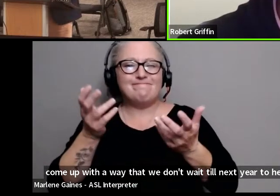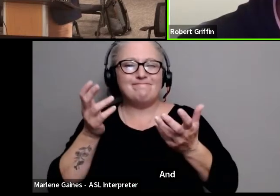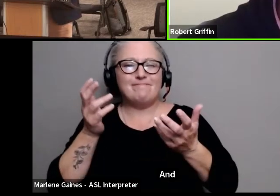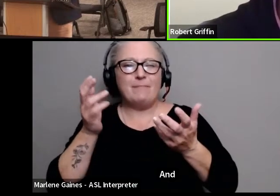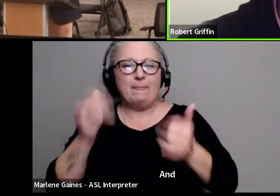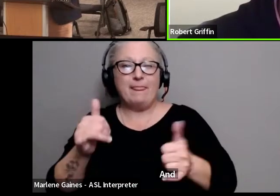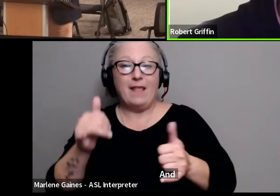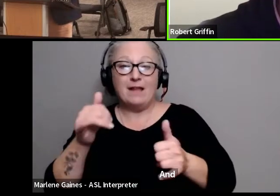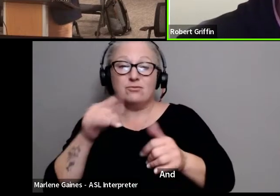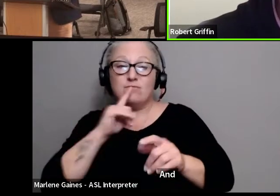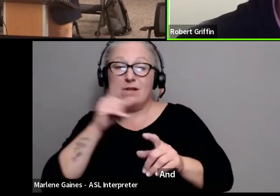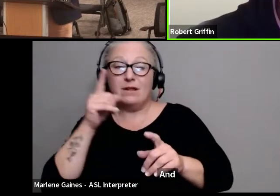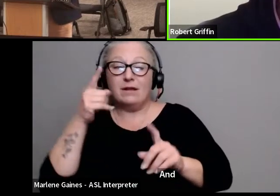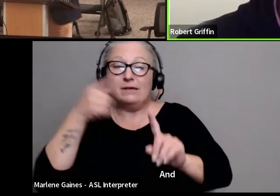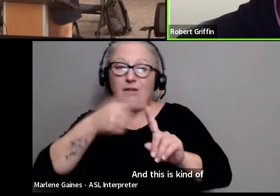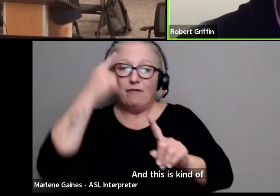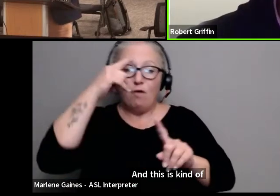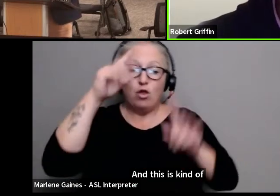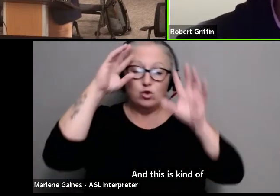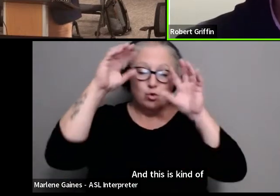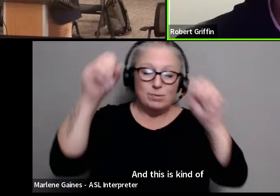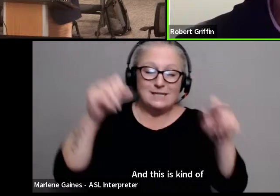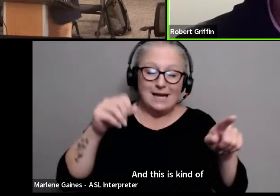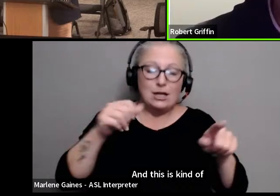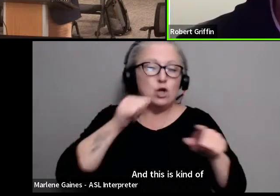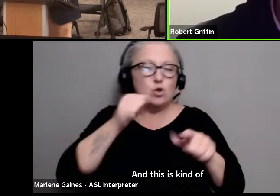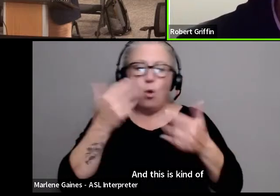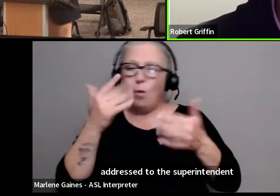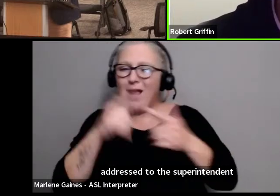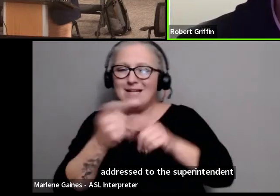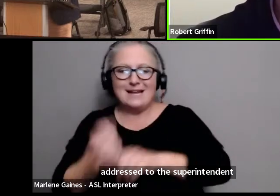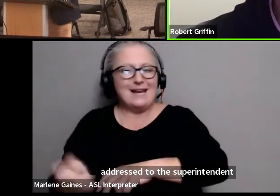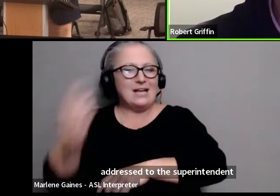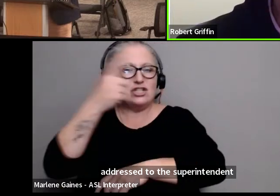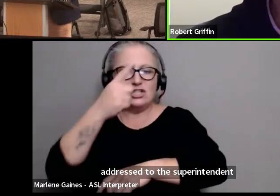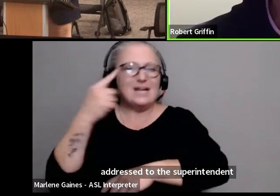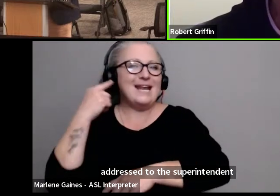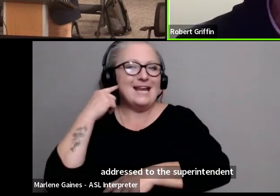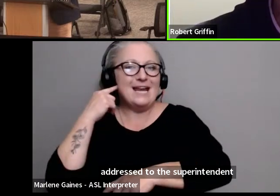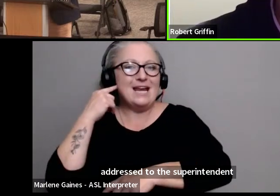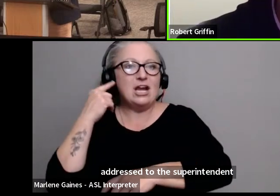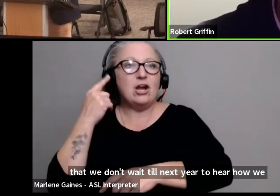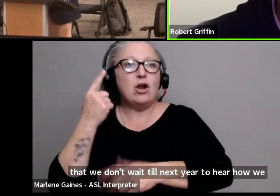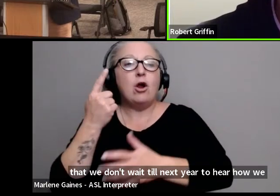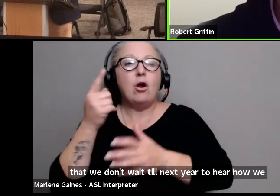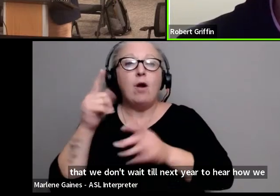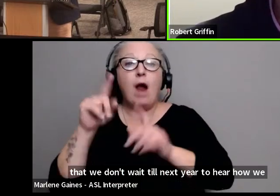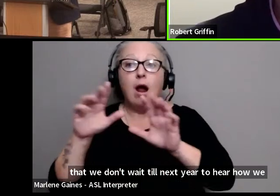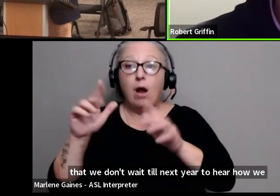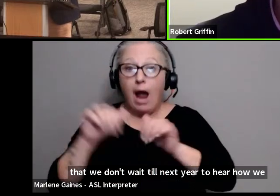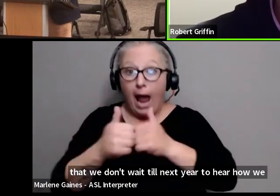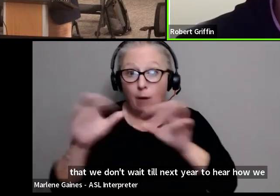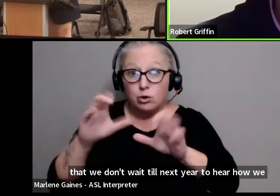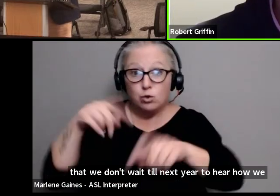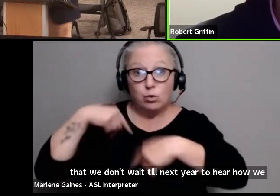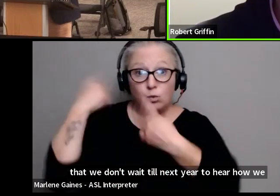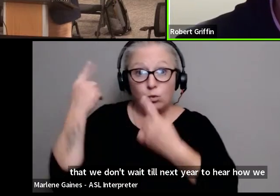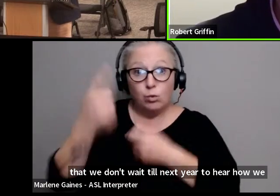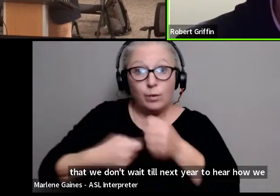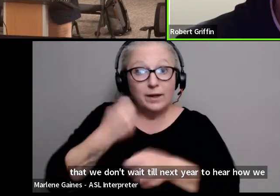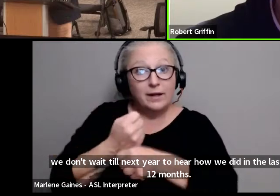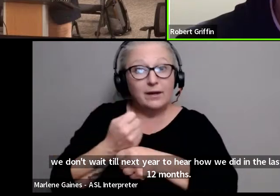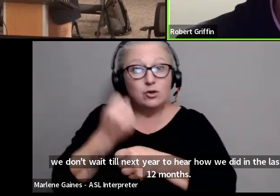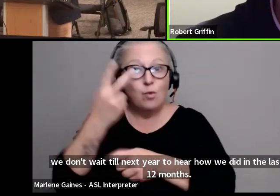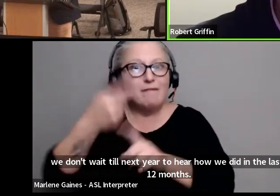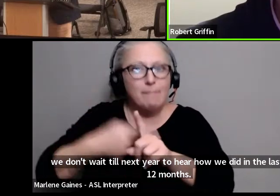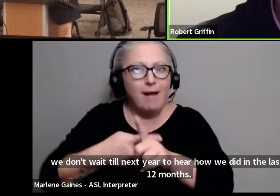to the superintendent, that we don't wait till next year to hear how we did in the last 12 months and what,